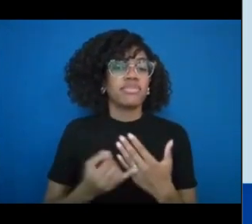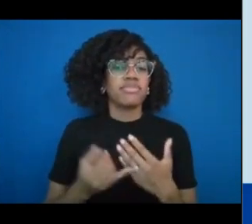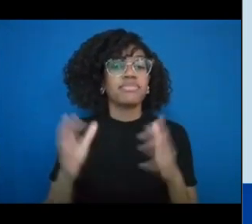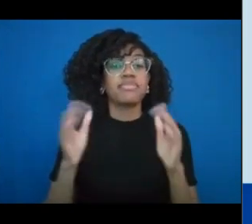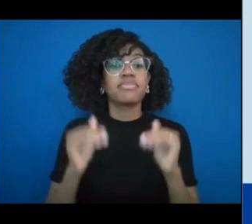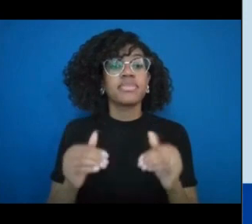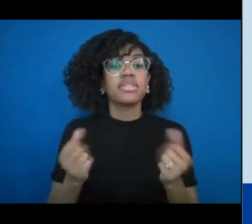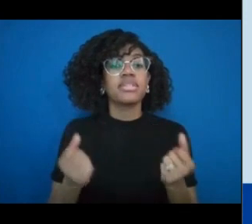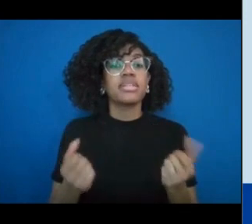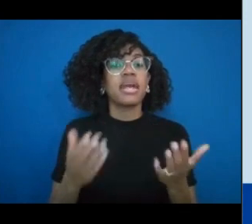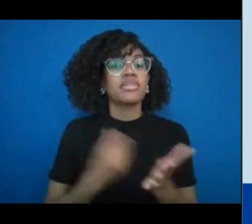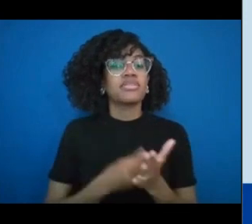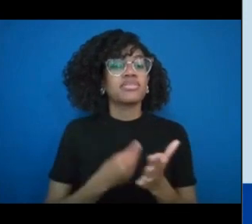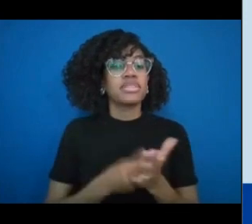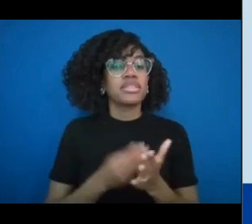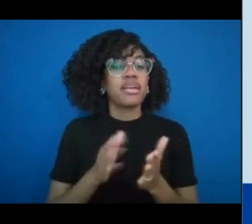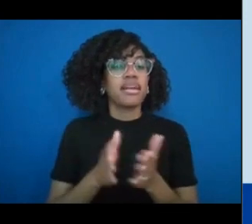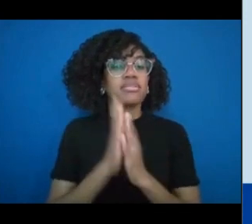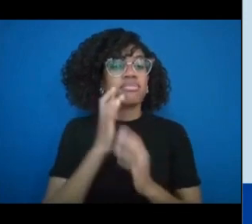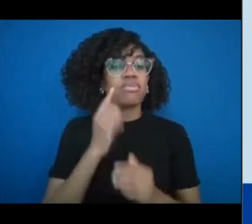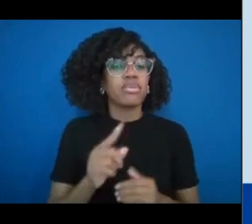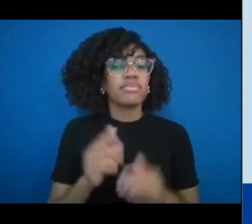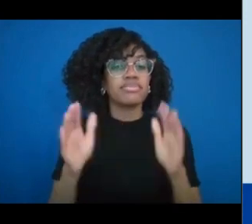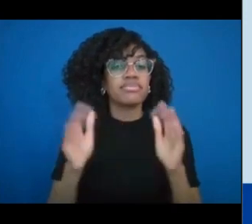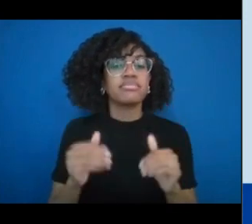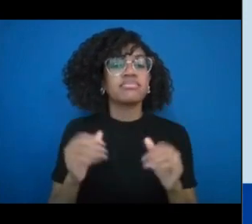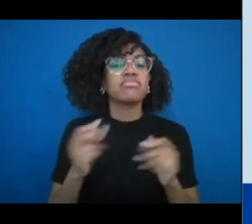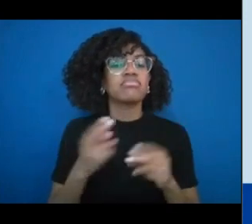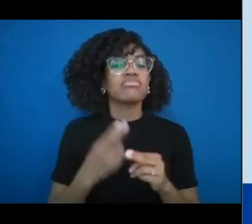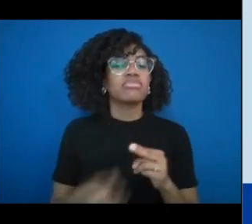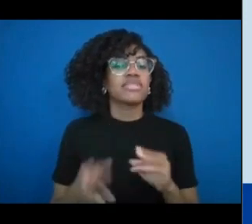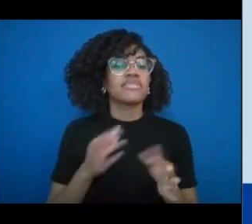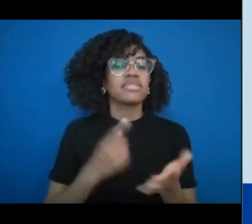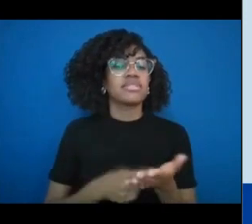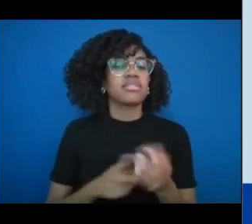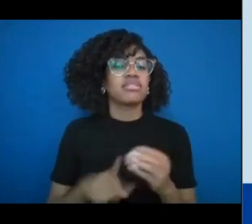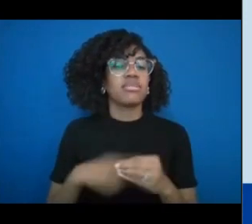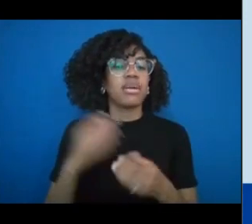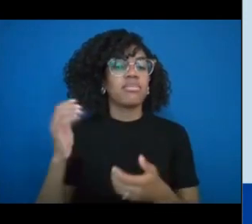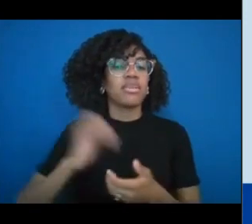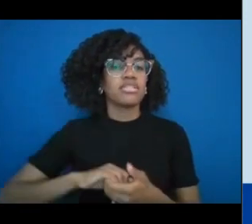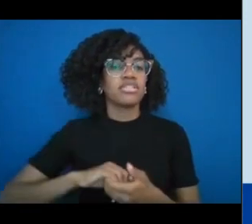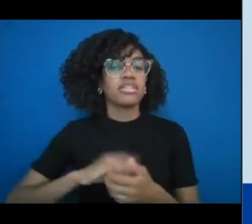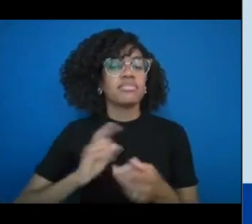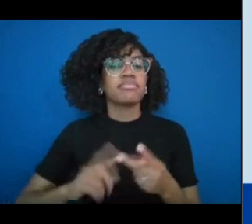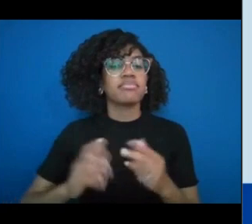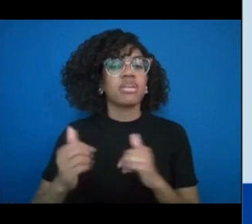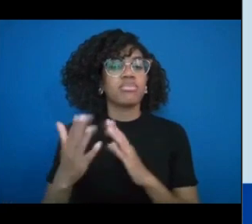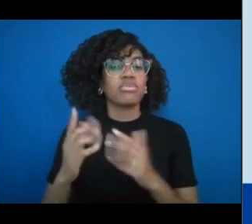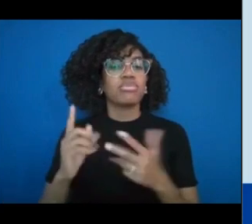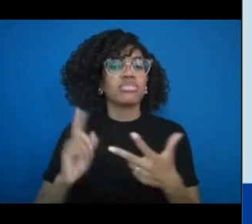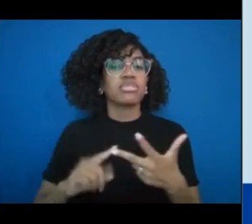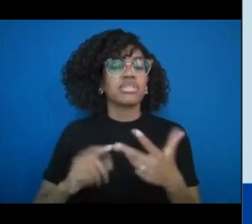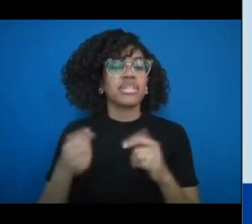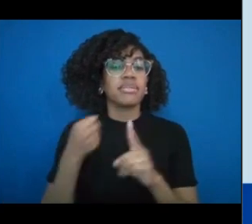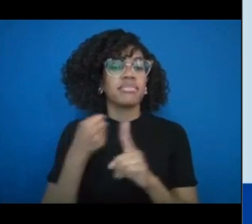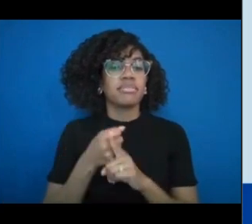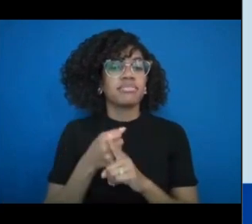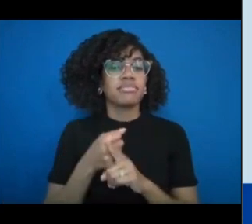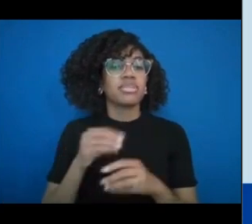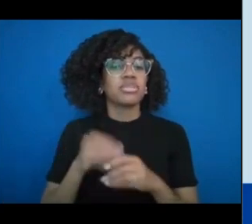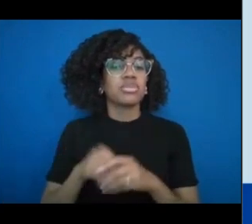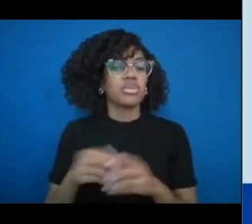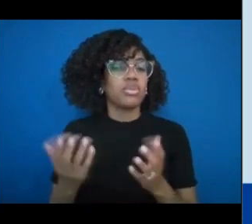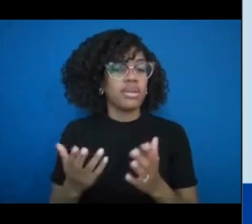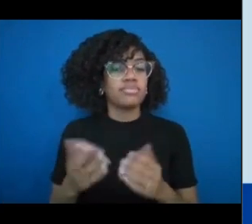ask for, and a brief discussion of the partnership, its approach, and its impact, including the region and community in which the